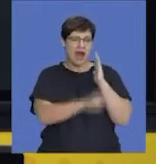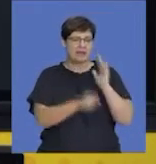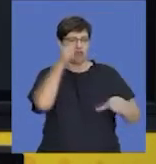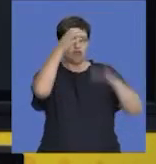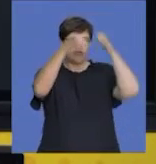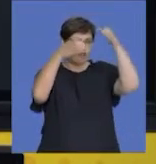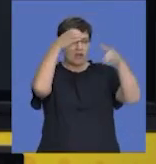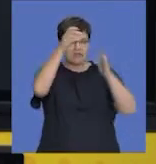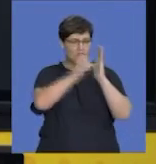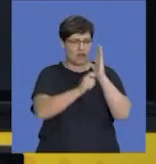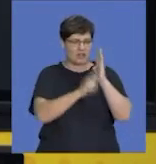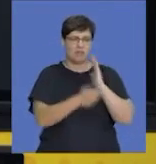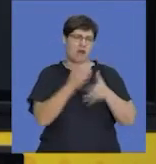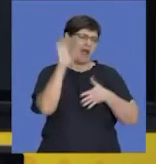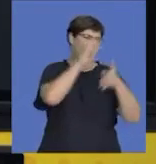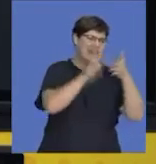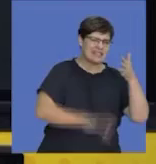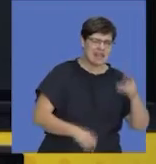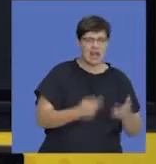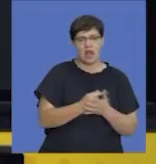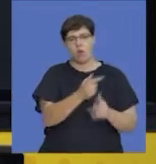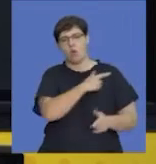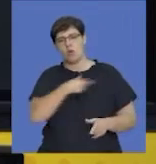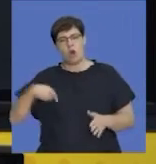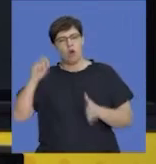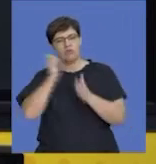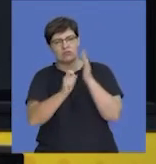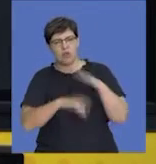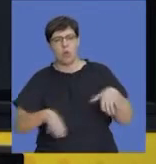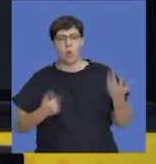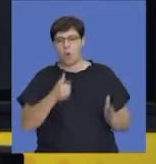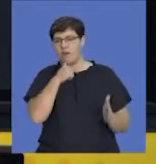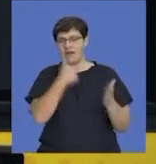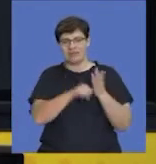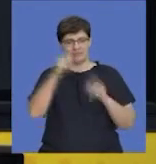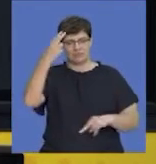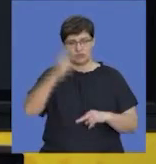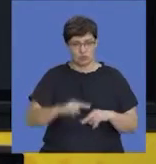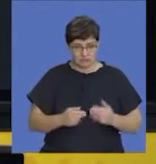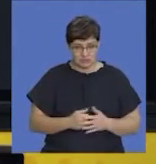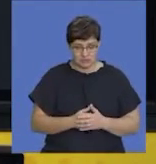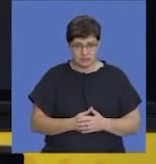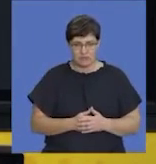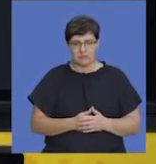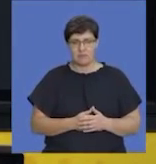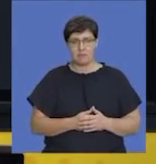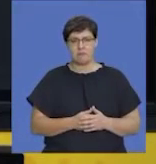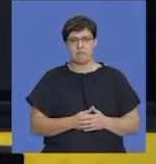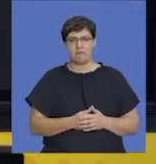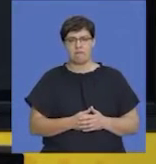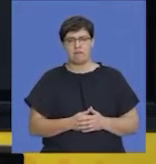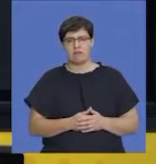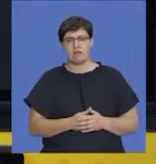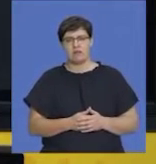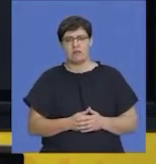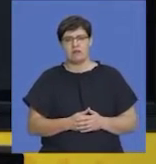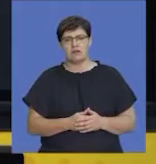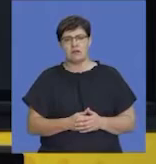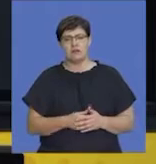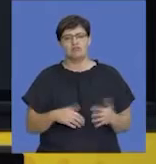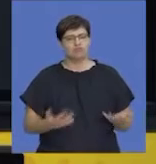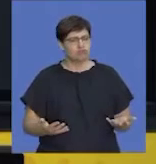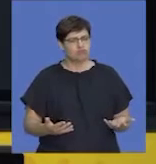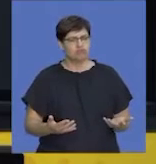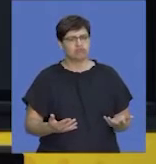creative writing, whether it's your essay, longer transactional writing, or your shorter transactional writing pieces, you must make sure that you